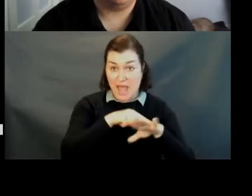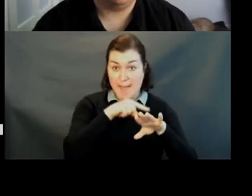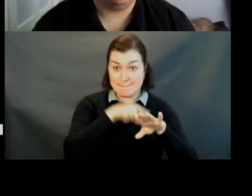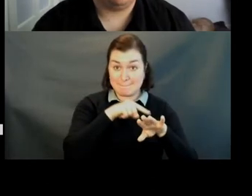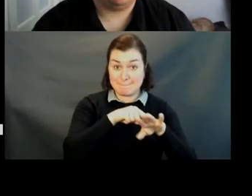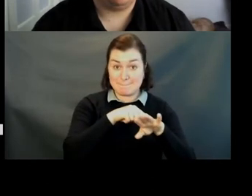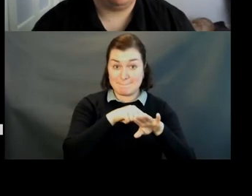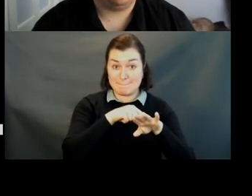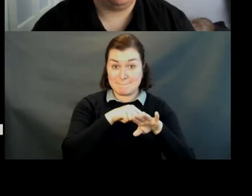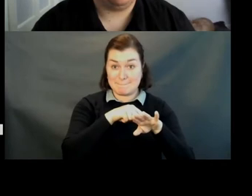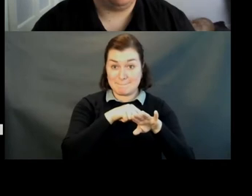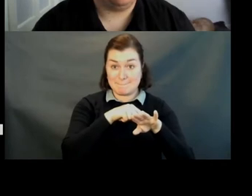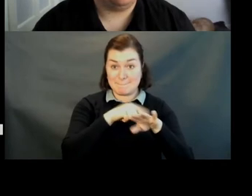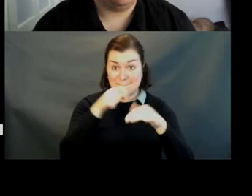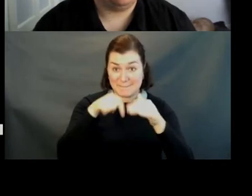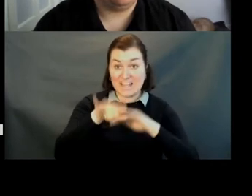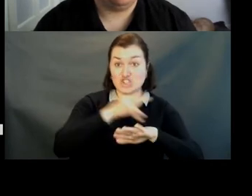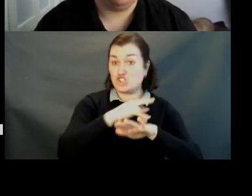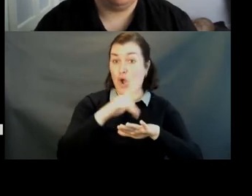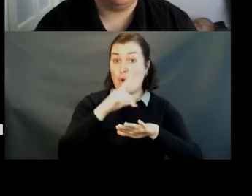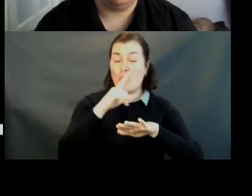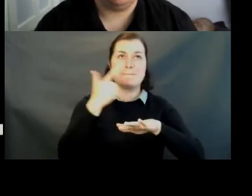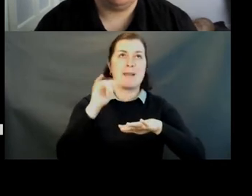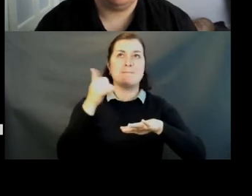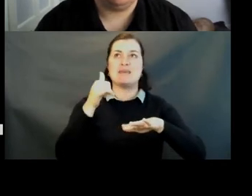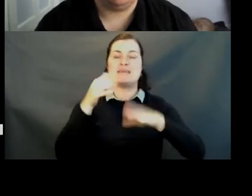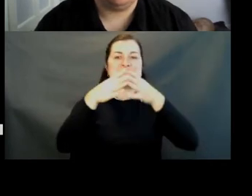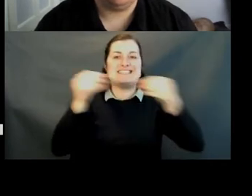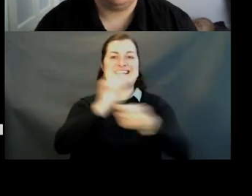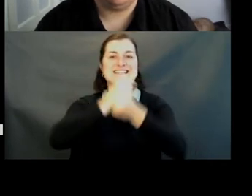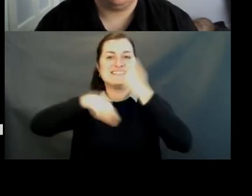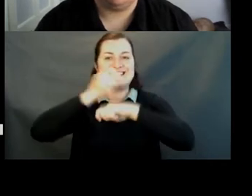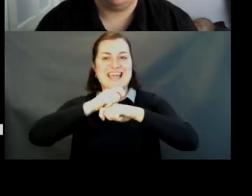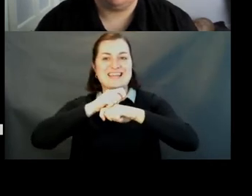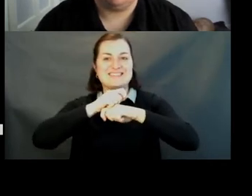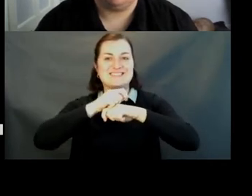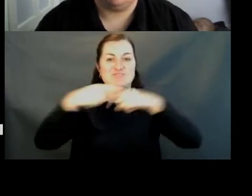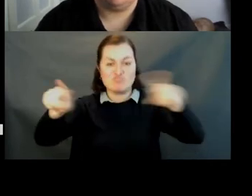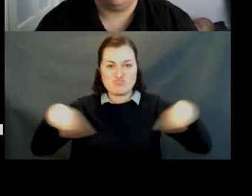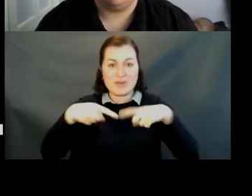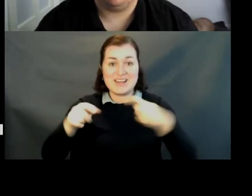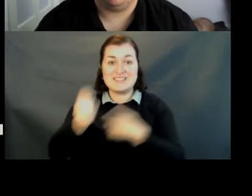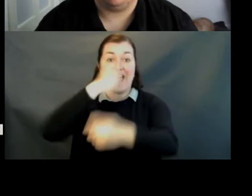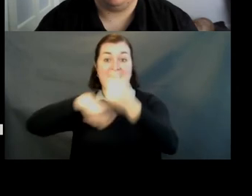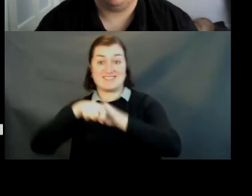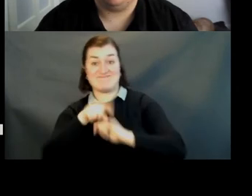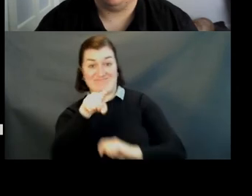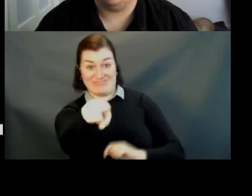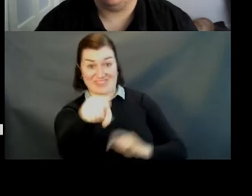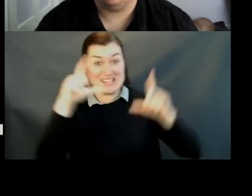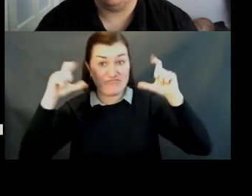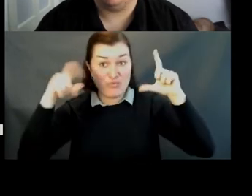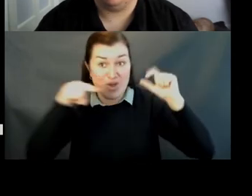describe other things as they happen if there are big scene changes. In this case, this was a 10 minute scene, and then the whole thing opened up into a